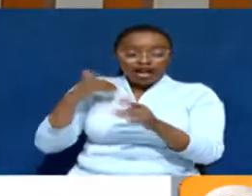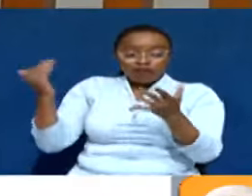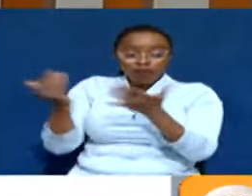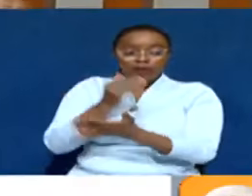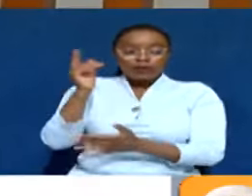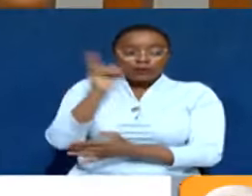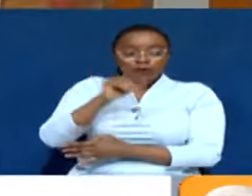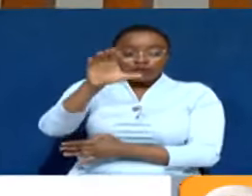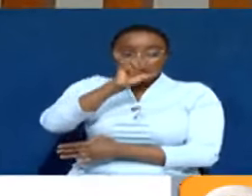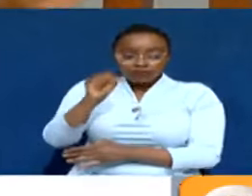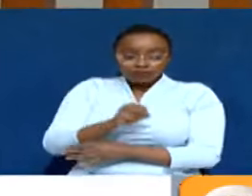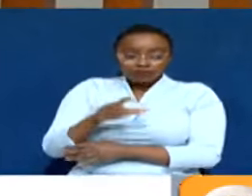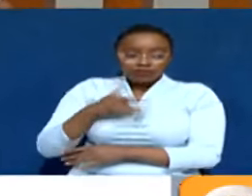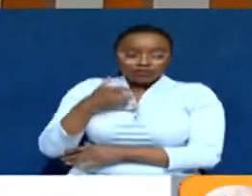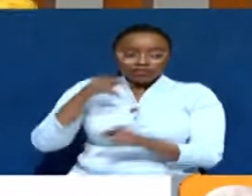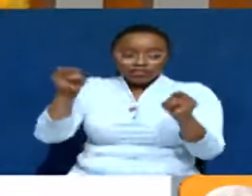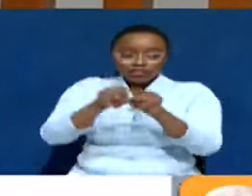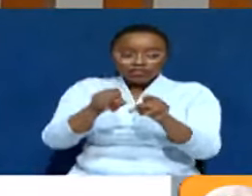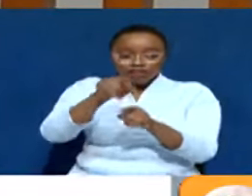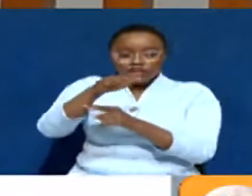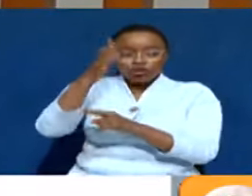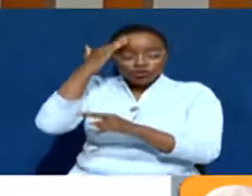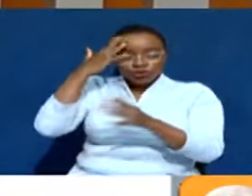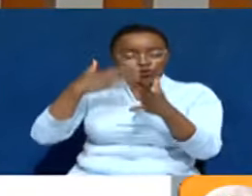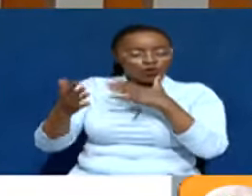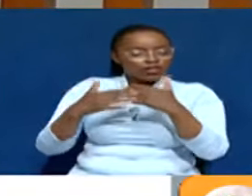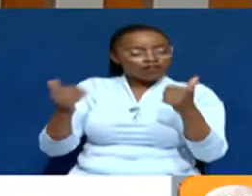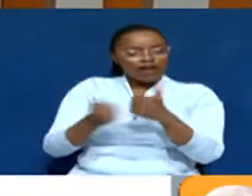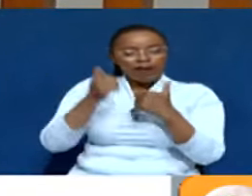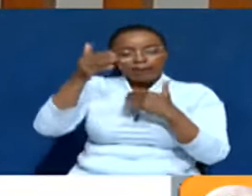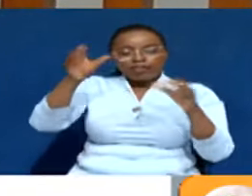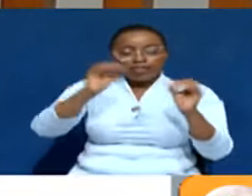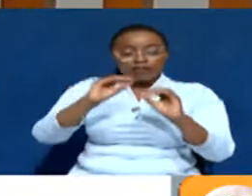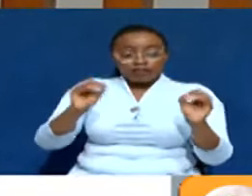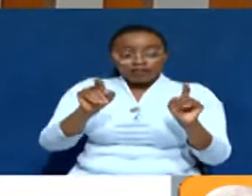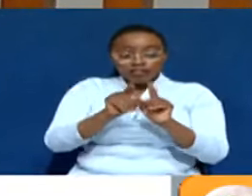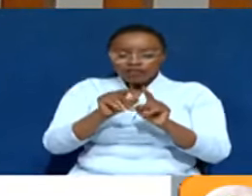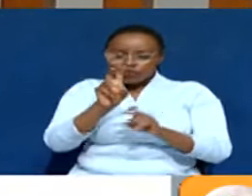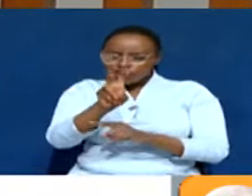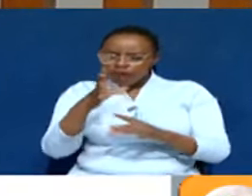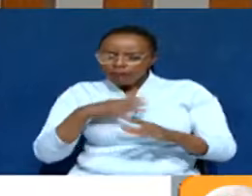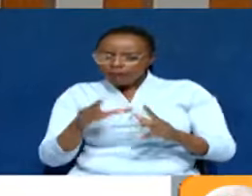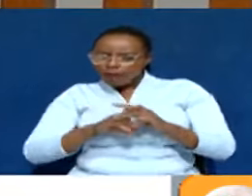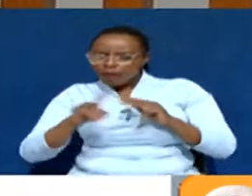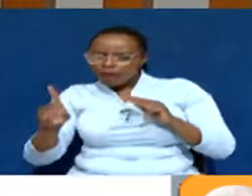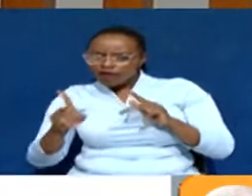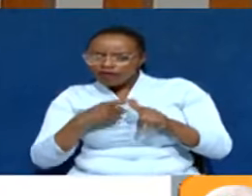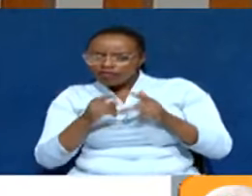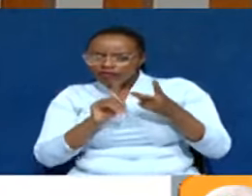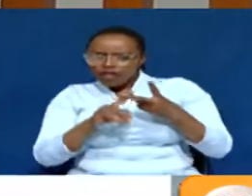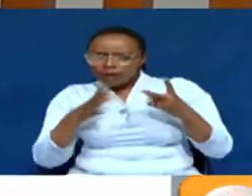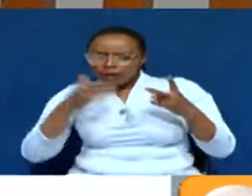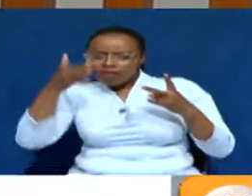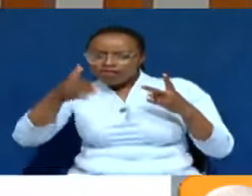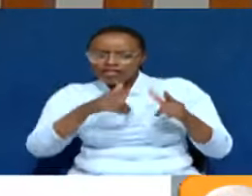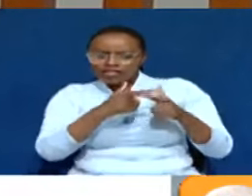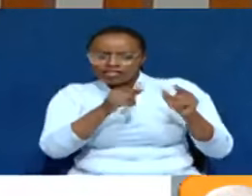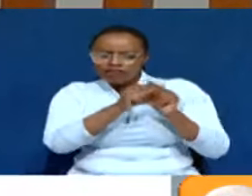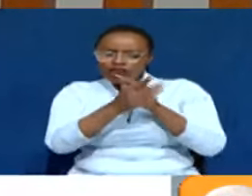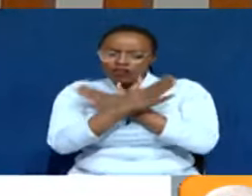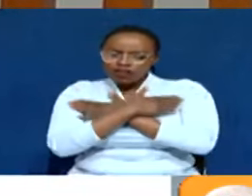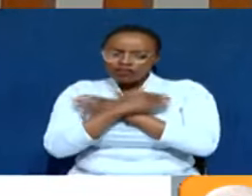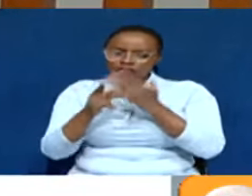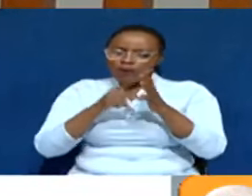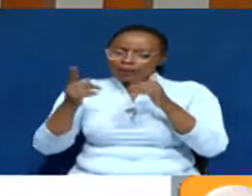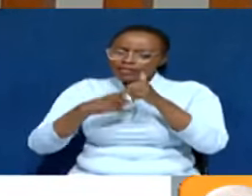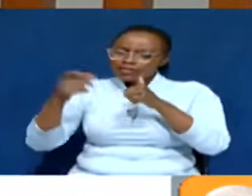zikomited. Yeah. CS, nina feel ata wewe pali uko, you don't know what happens kwa ground. Nyi mnaangalia tu, kuna watu wanahepa, kuna watu wako pale. A friend of mine